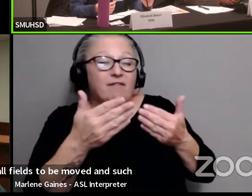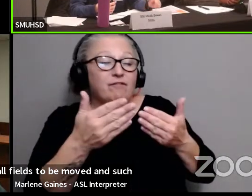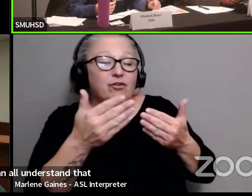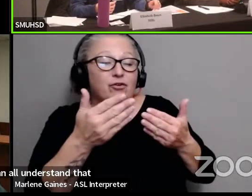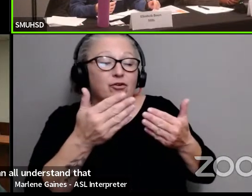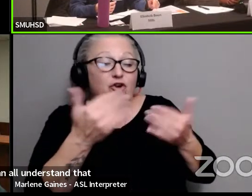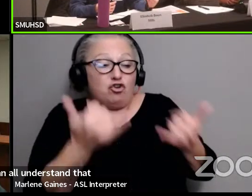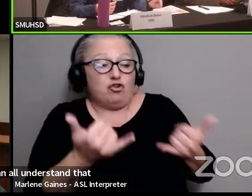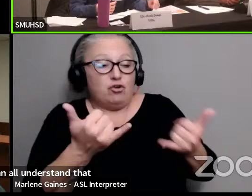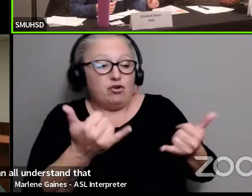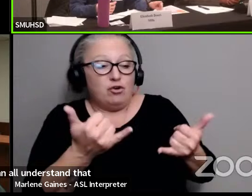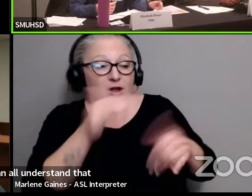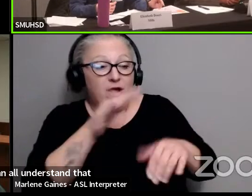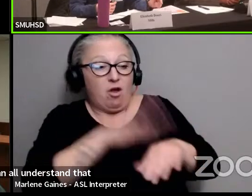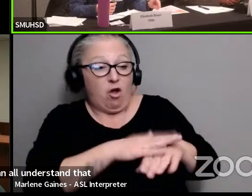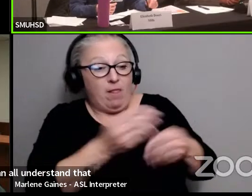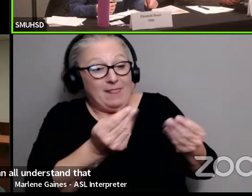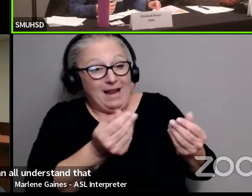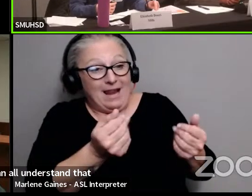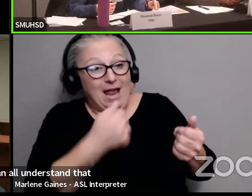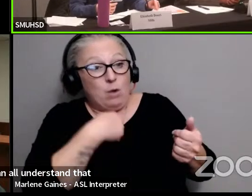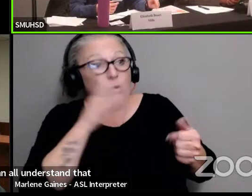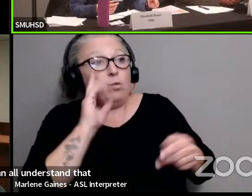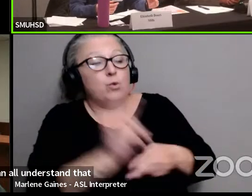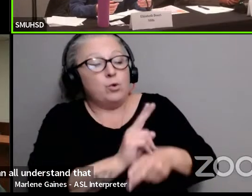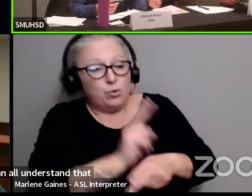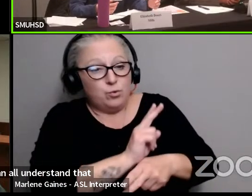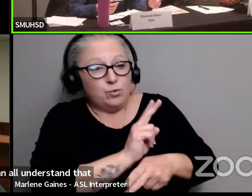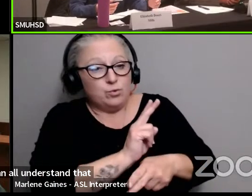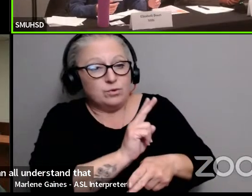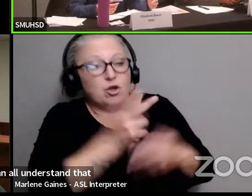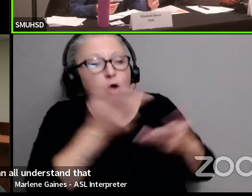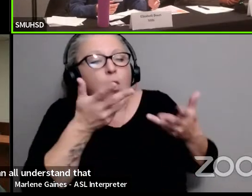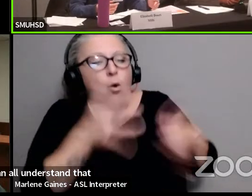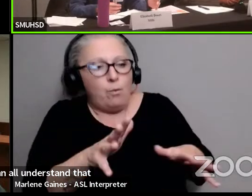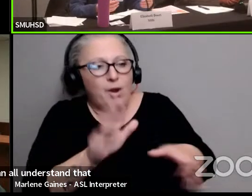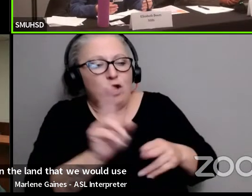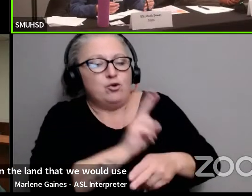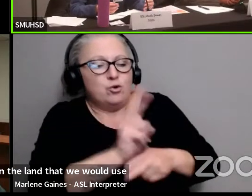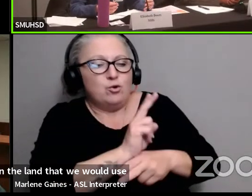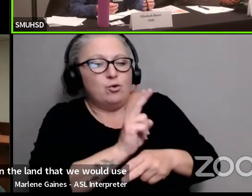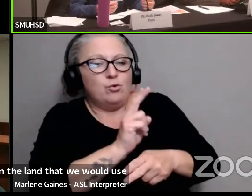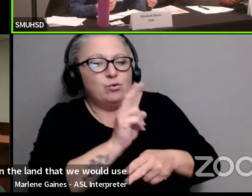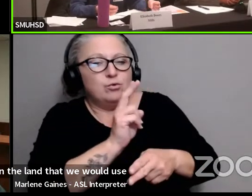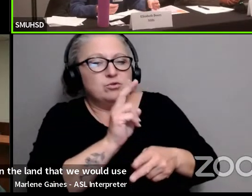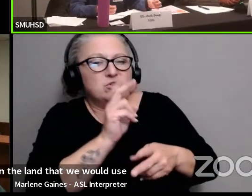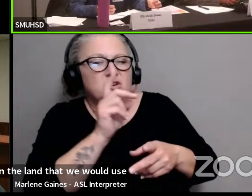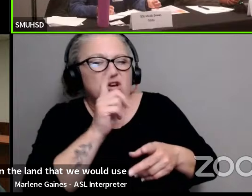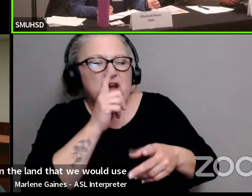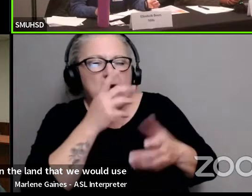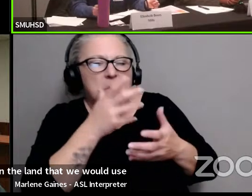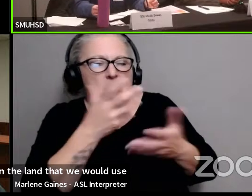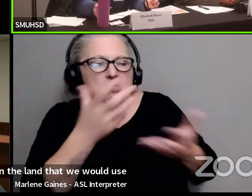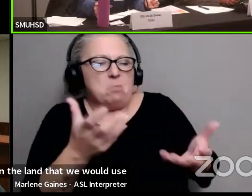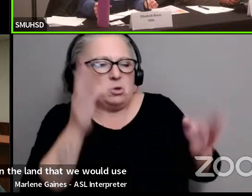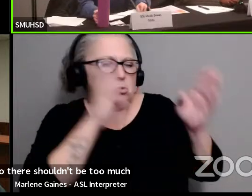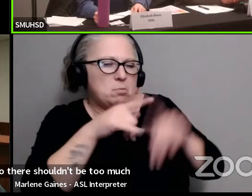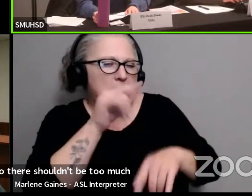is currently on the land that we would use is already being in use. So there shouldn't be too much worry about